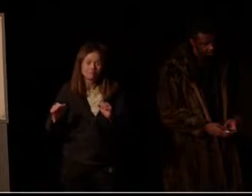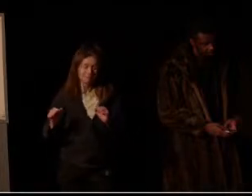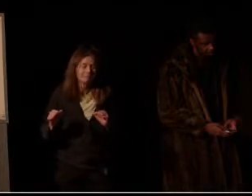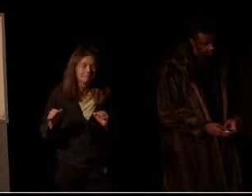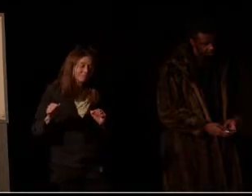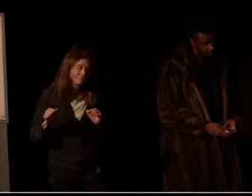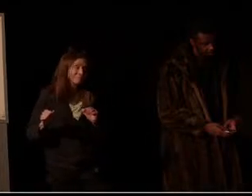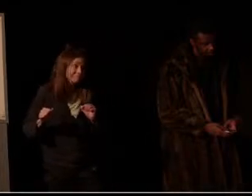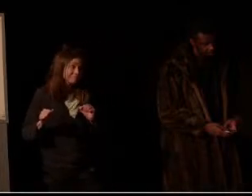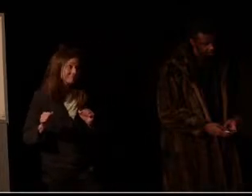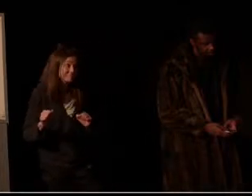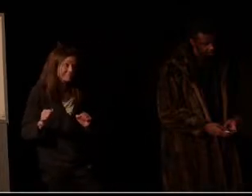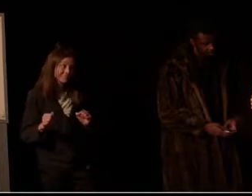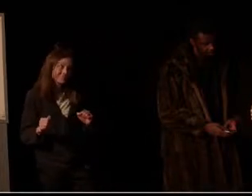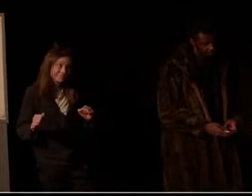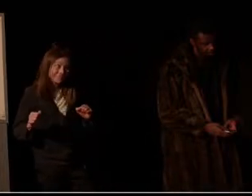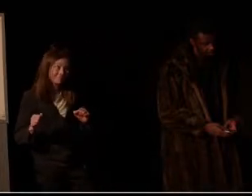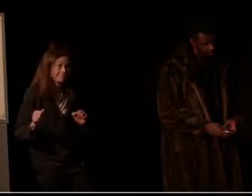sad.